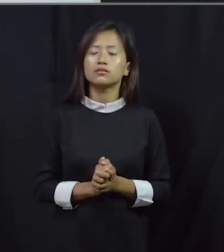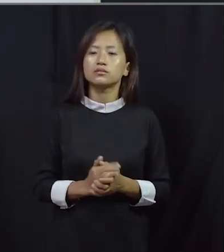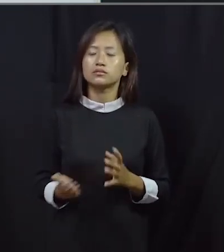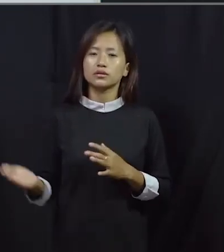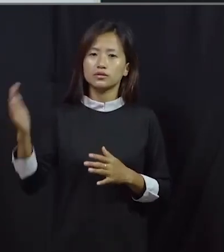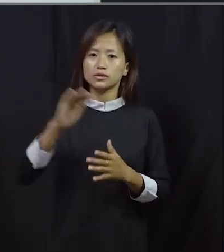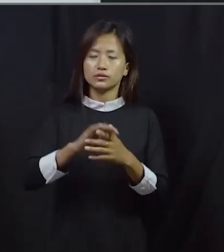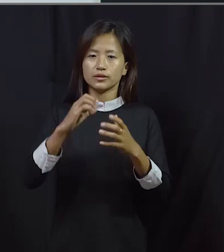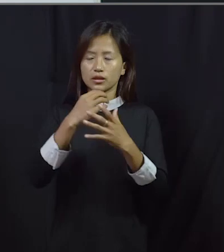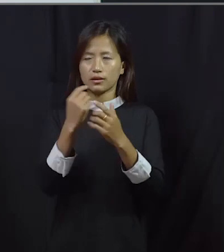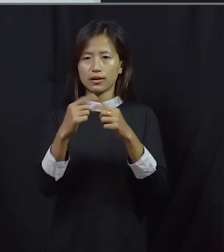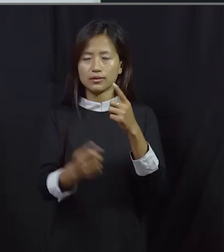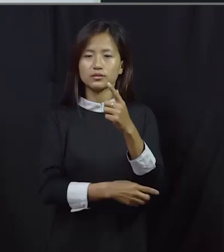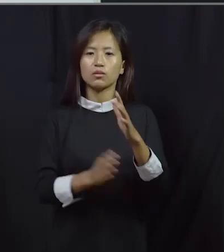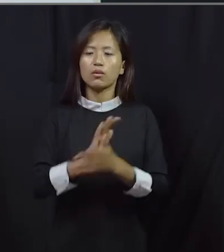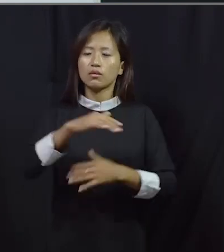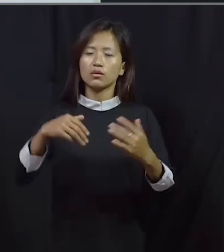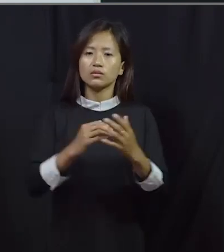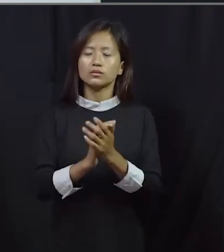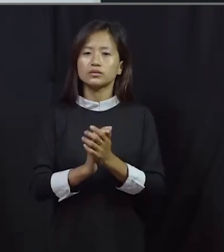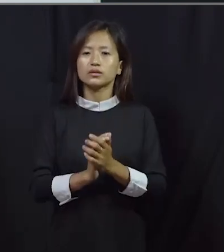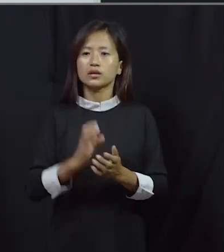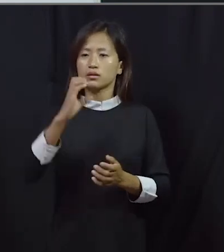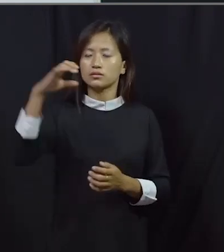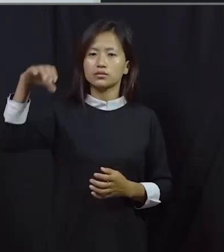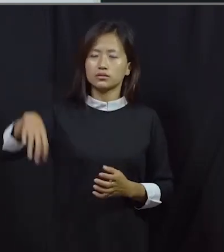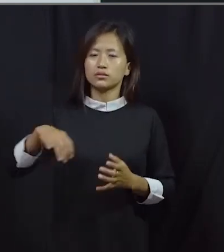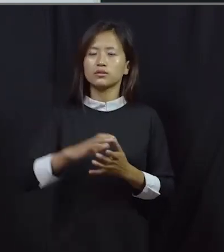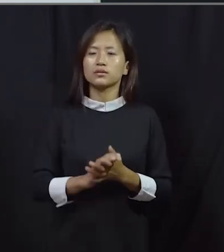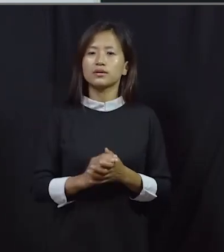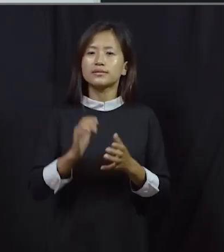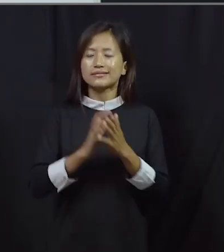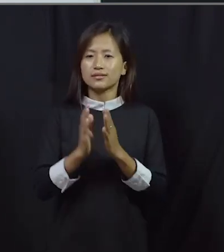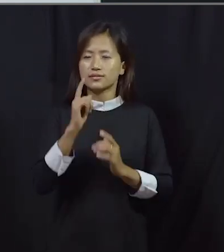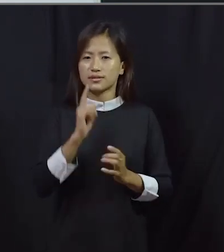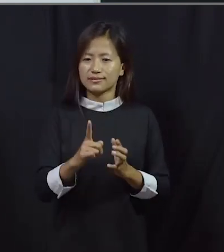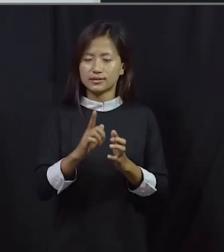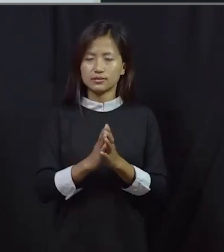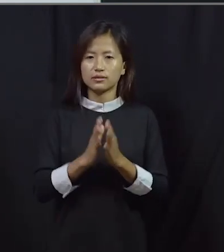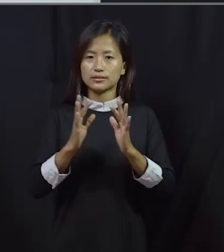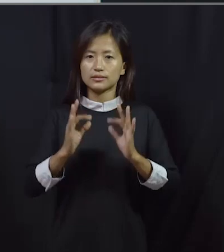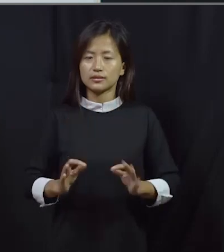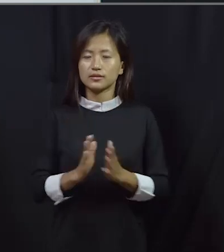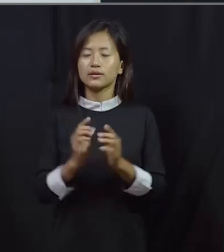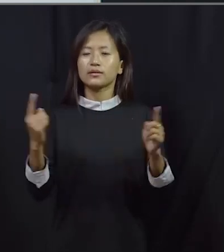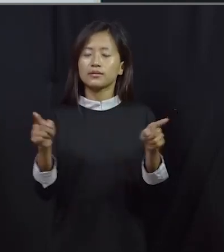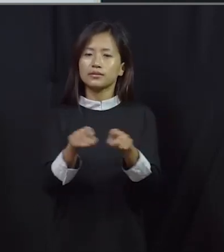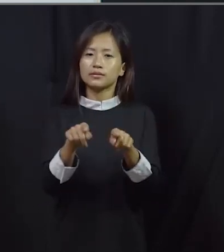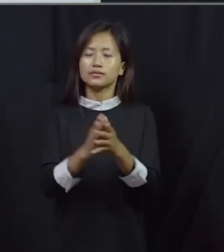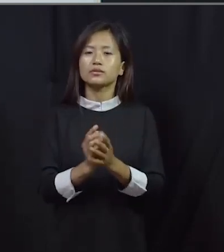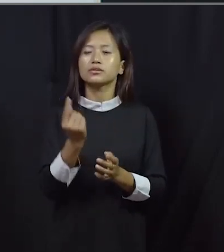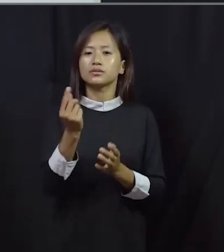to the conclusion that all the countries in the world will use a standard, means the same kind of unit, which is